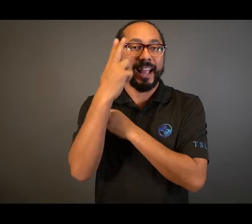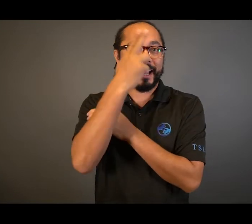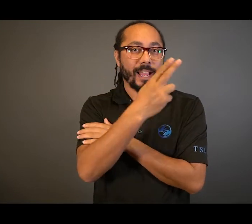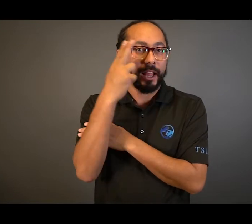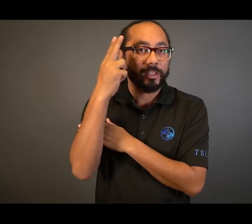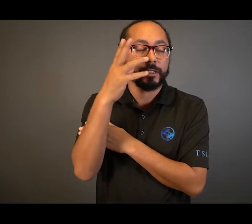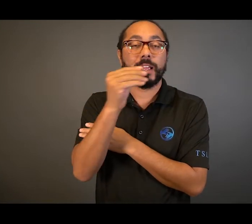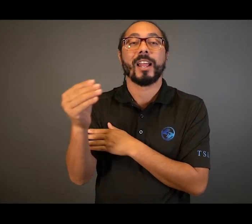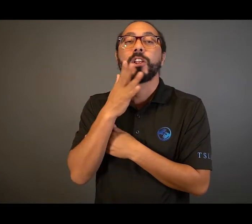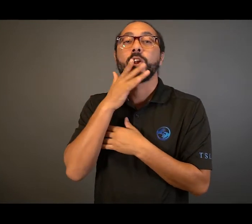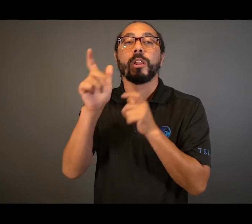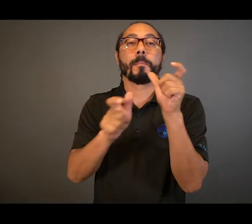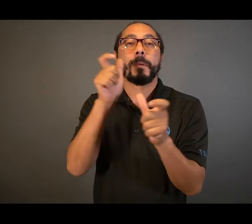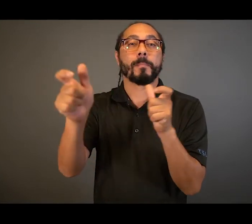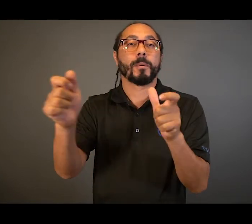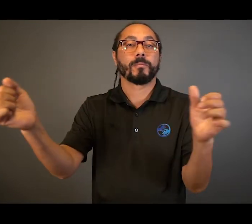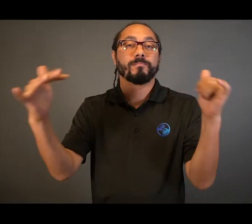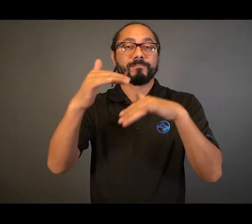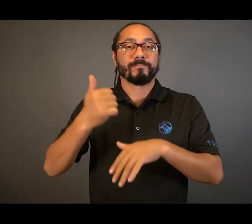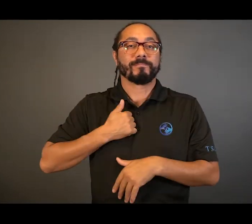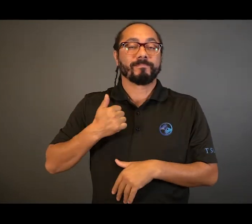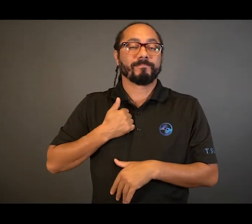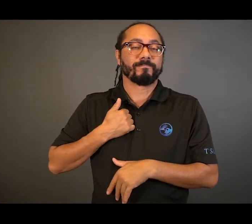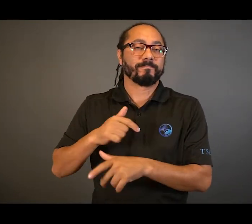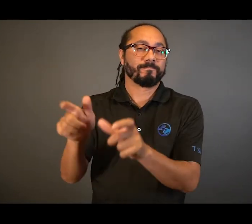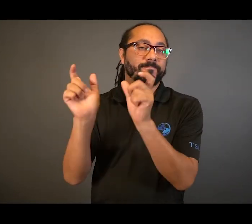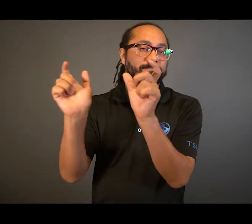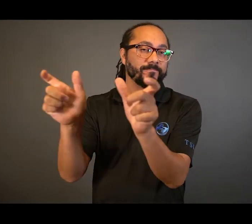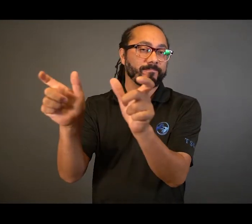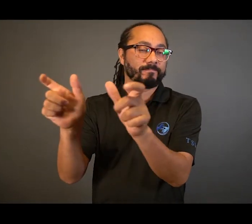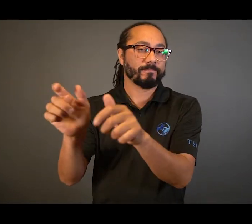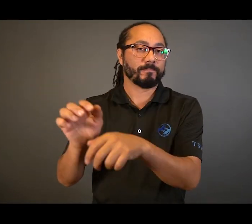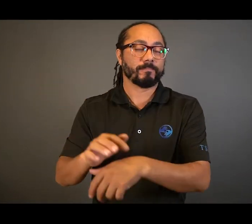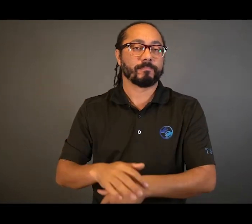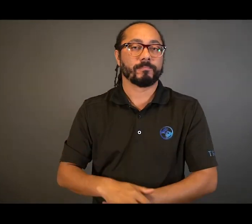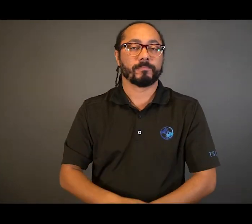and racialized people to Canada. Leather boots rest on the floor.